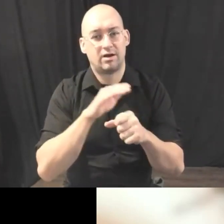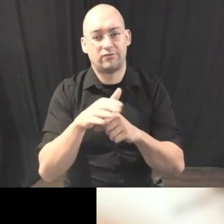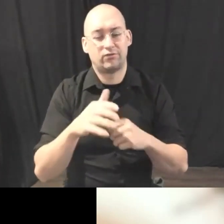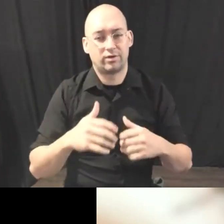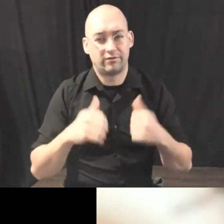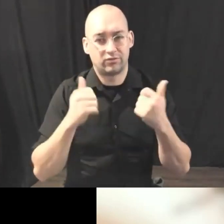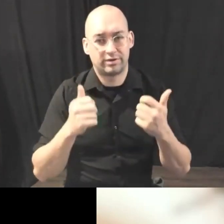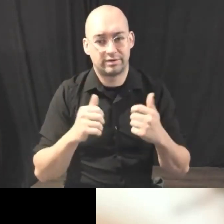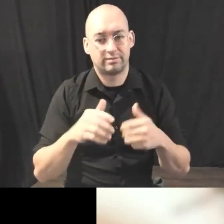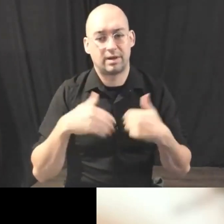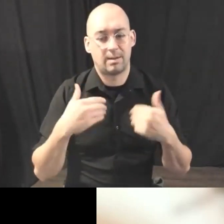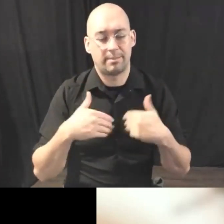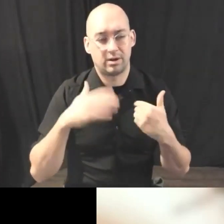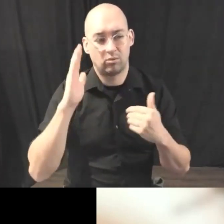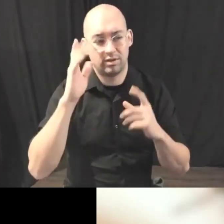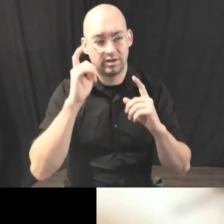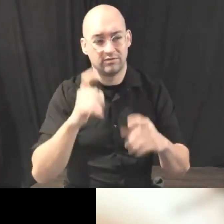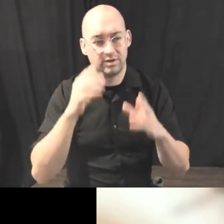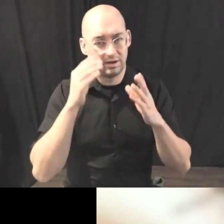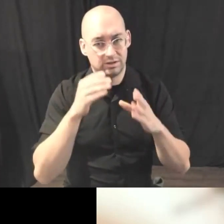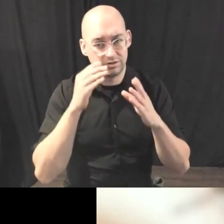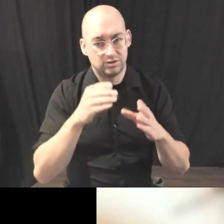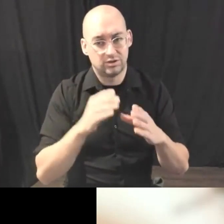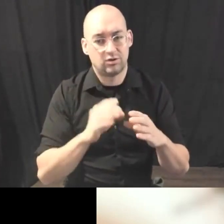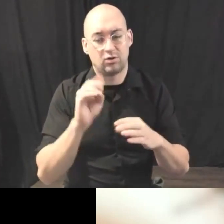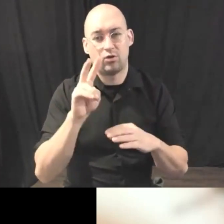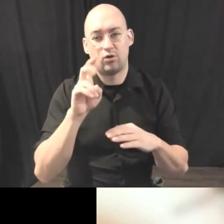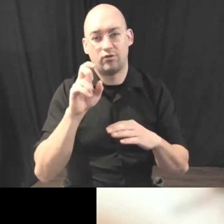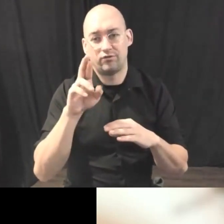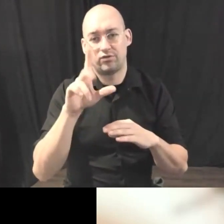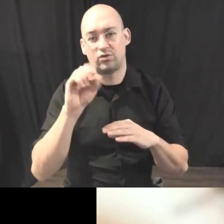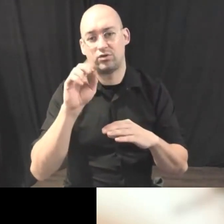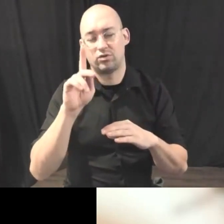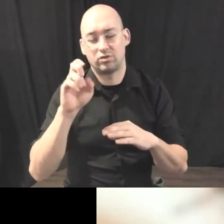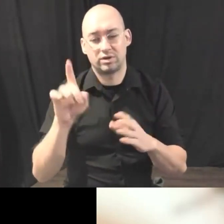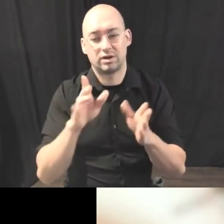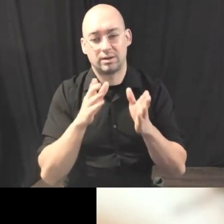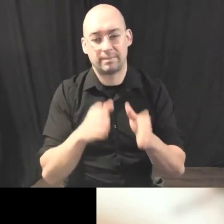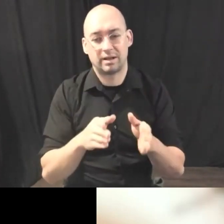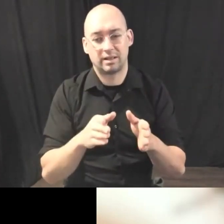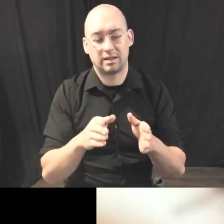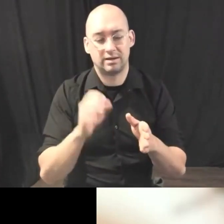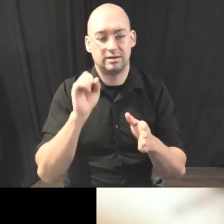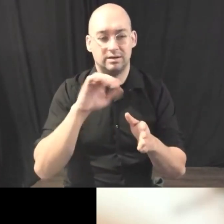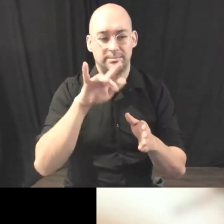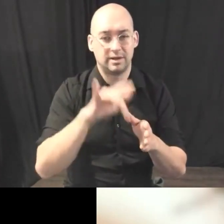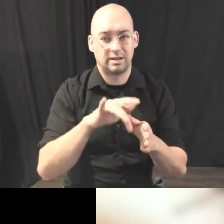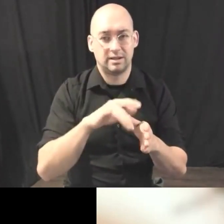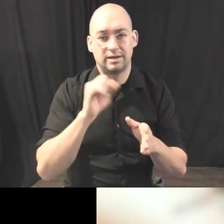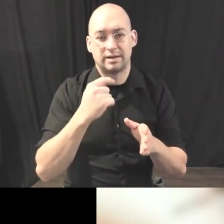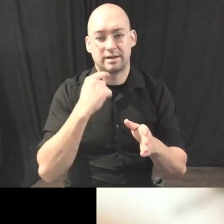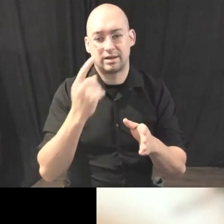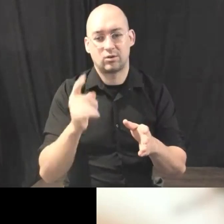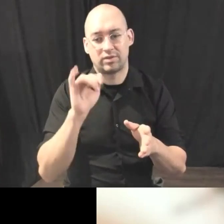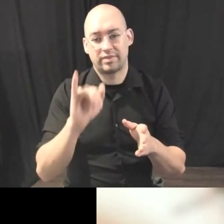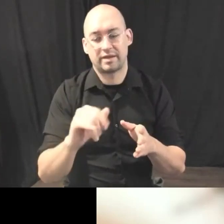going to be attention given to that overlooked middle, because I can tell you right now, those are the ones that have fallen